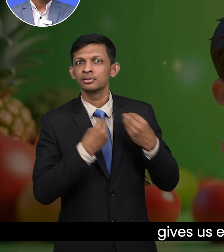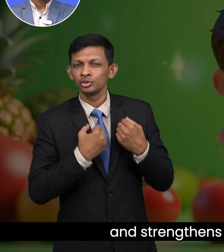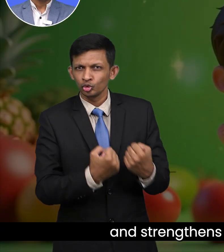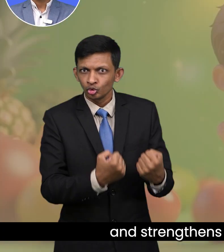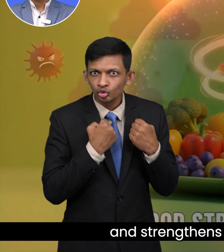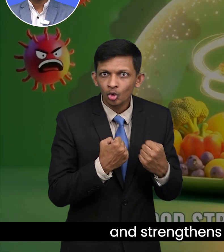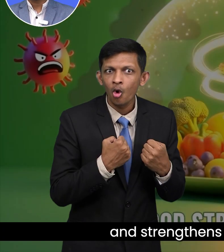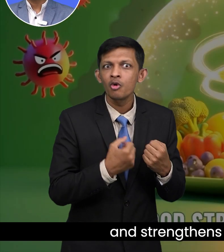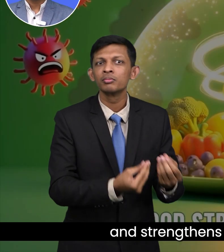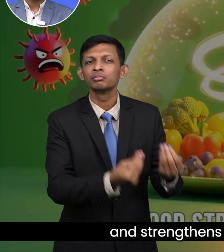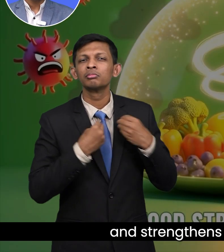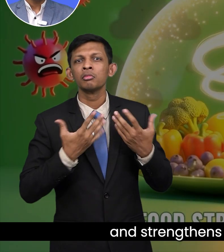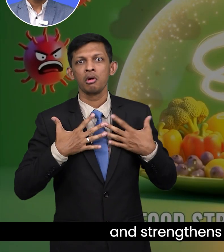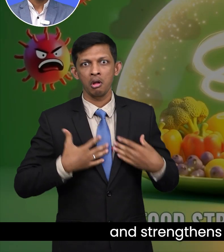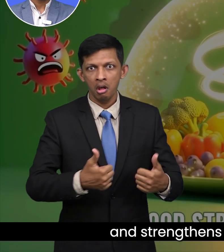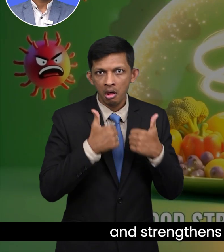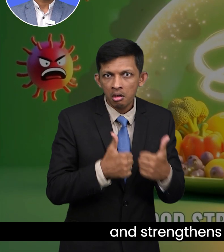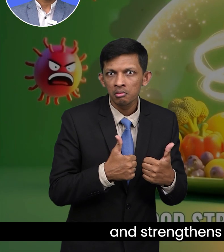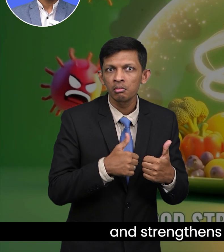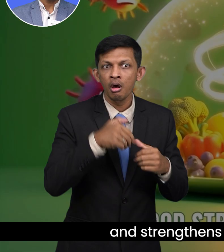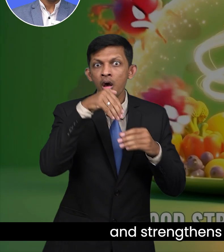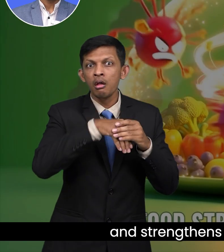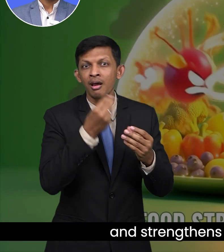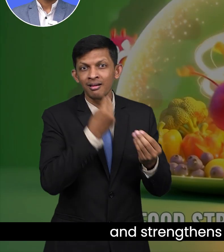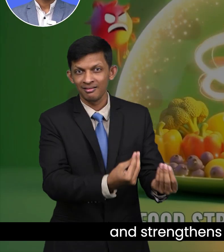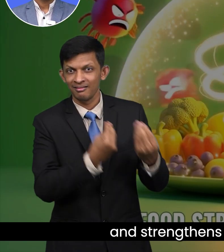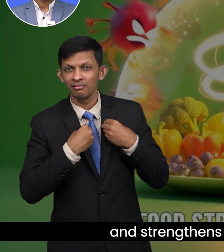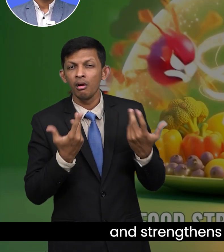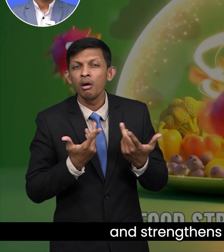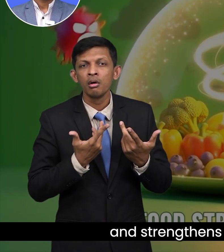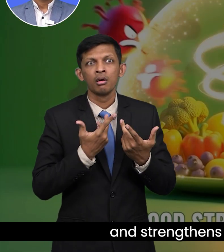healthy, and strengthens our immunity against diseases.